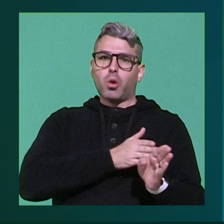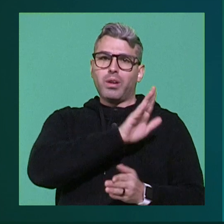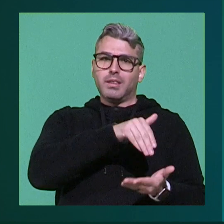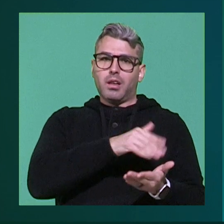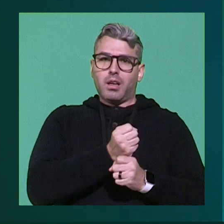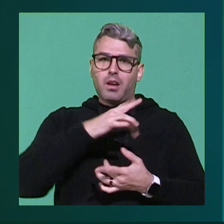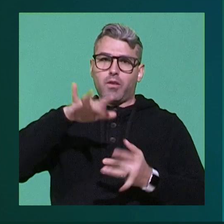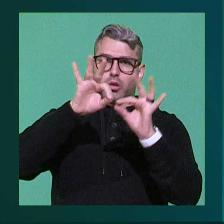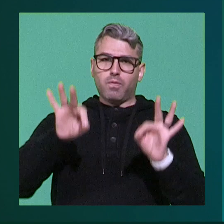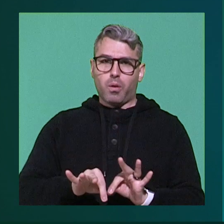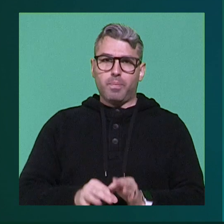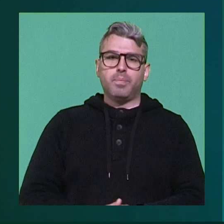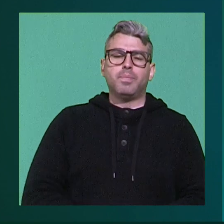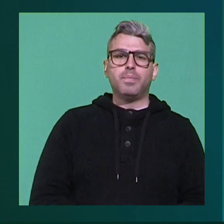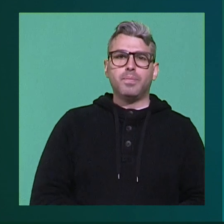form.